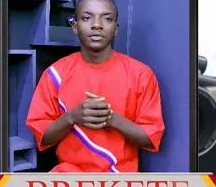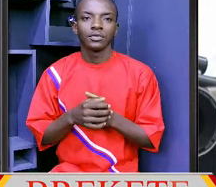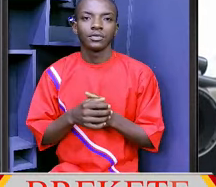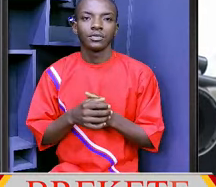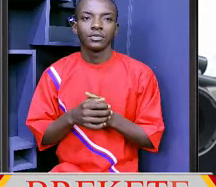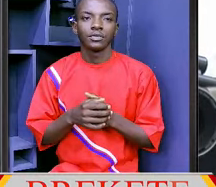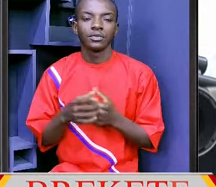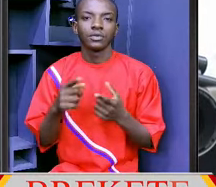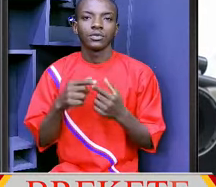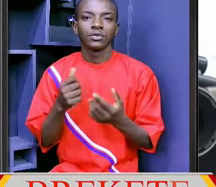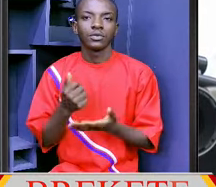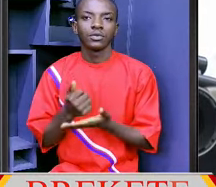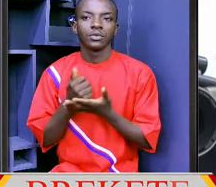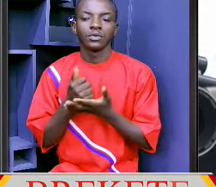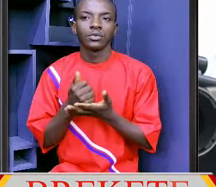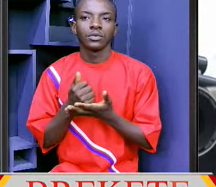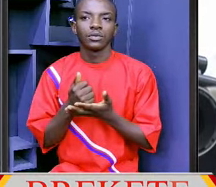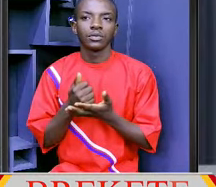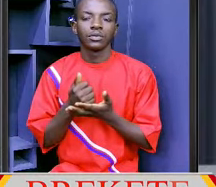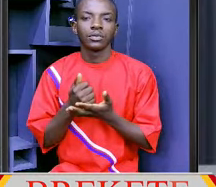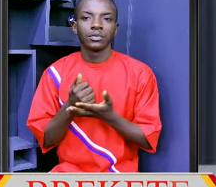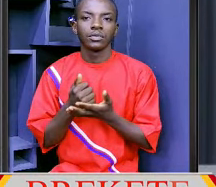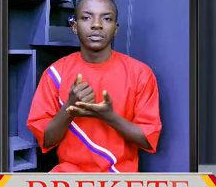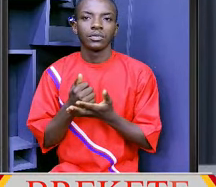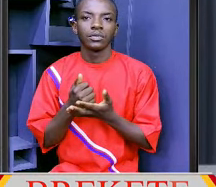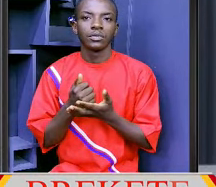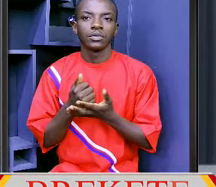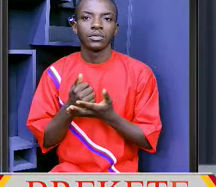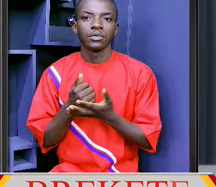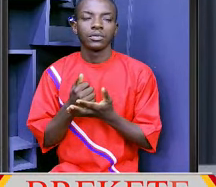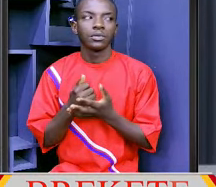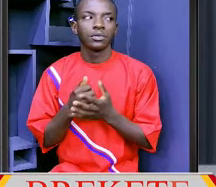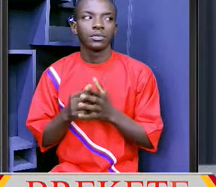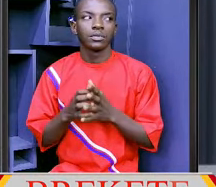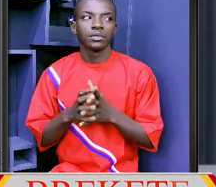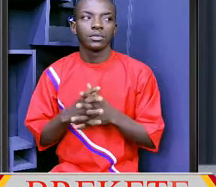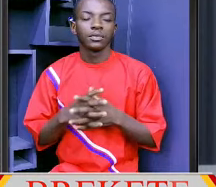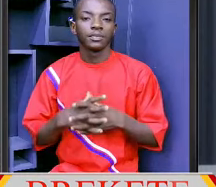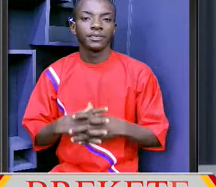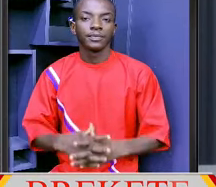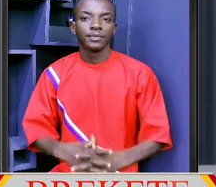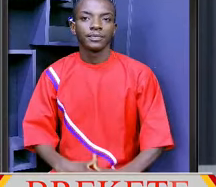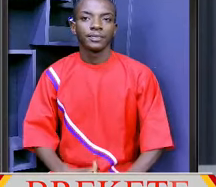That's it. I want you to help me. I'm not getting what I'm getting now. Can you say something for me, please?